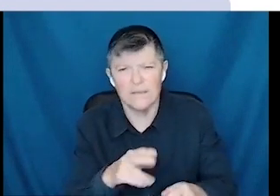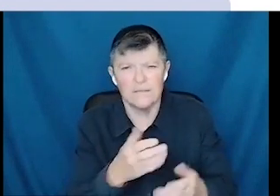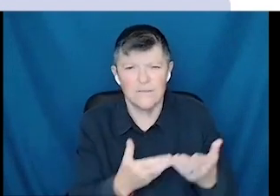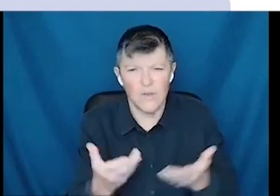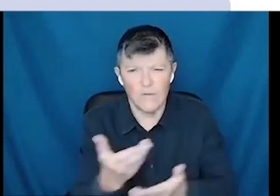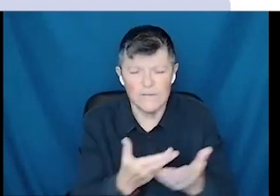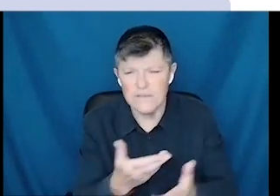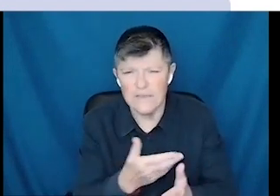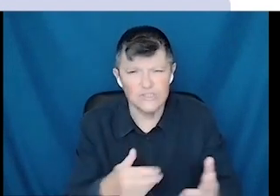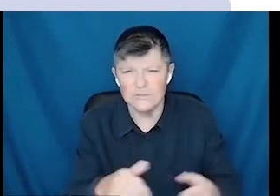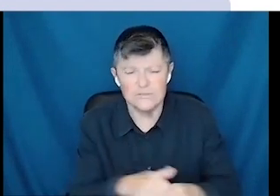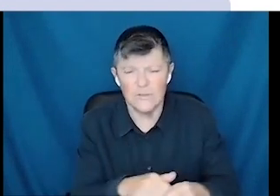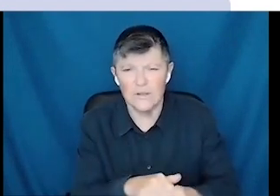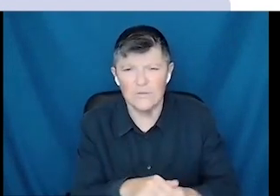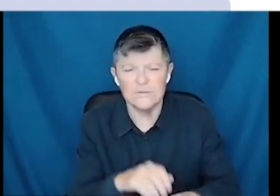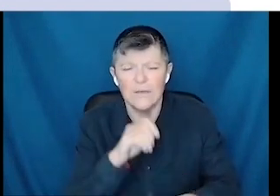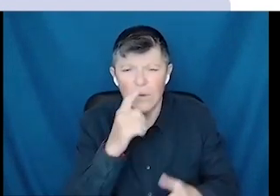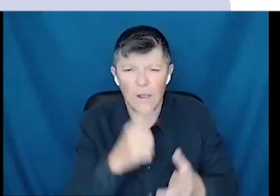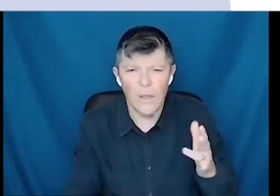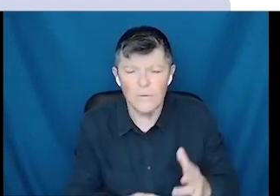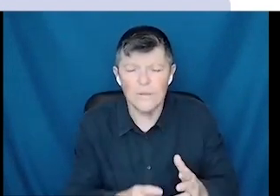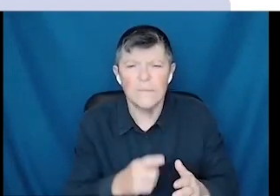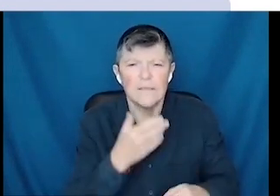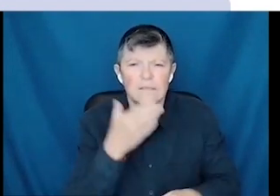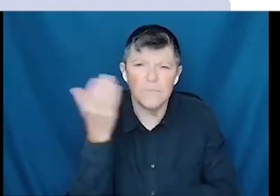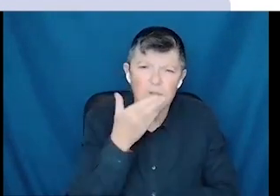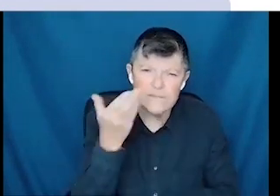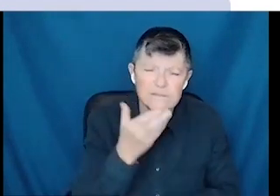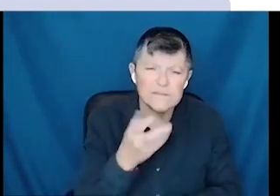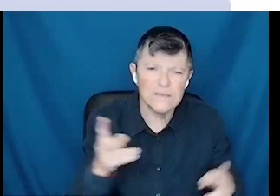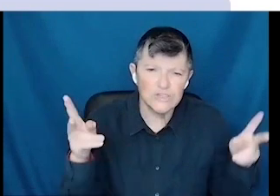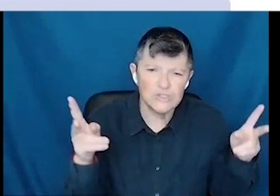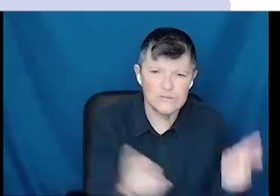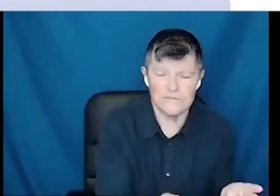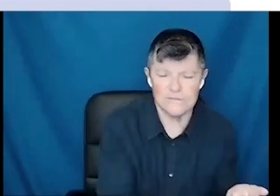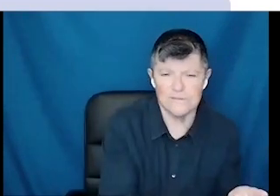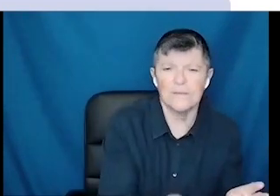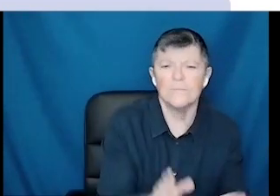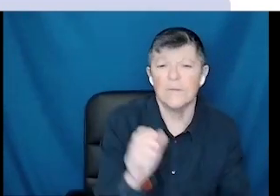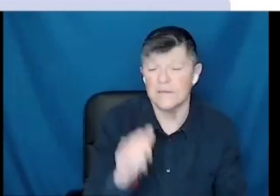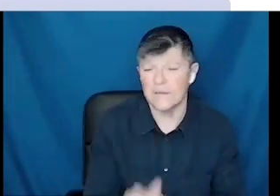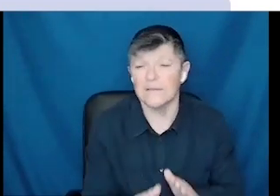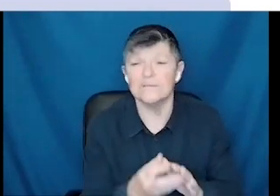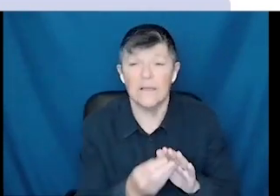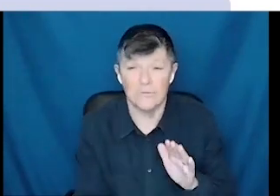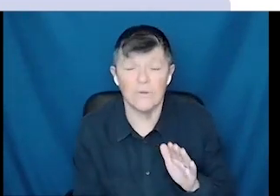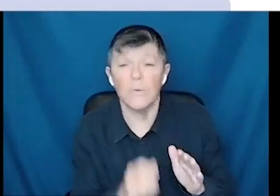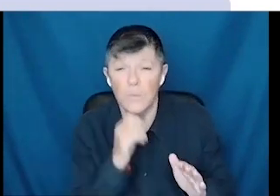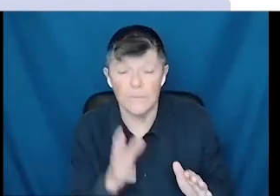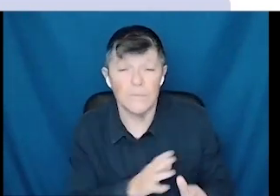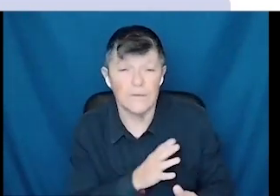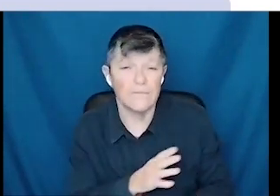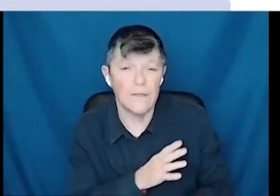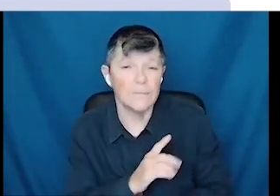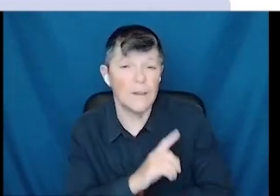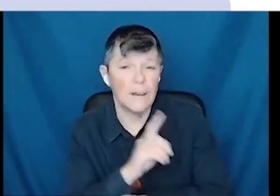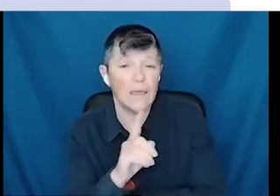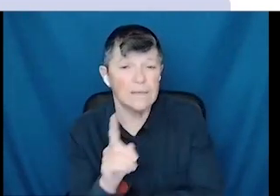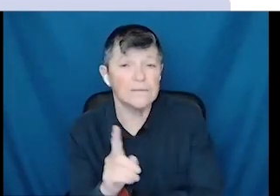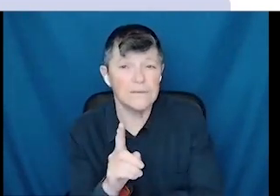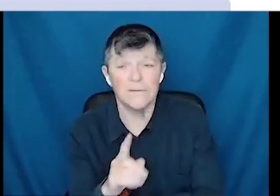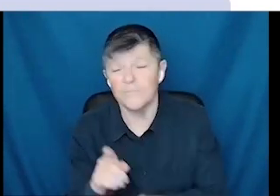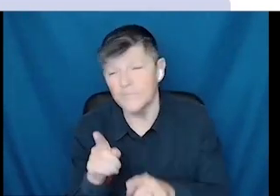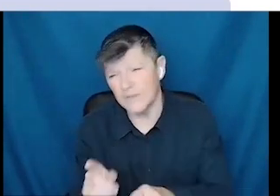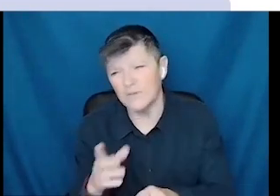so that it's just going to be the presentations. But yes, the recording will be available later on. You will just need to